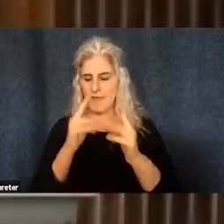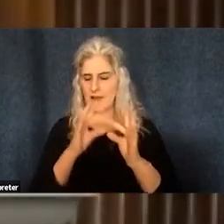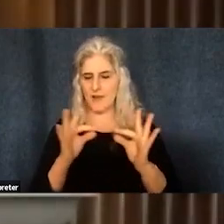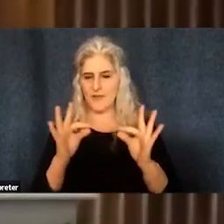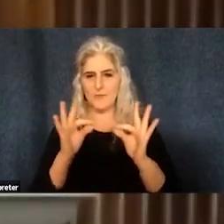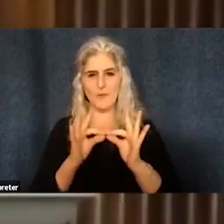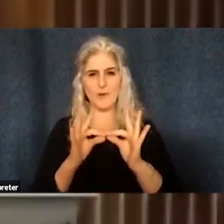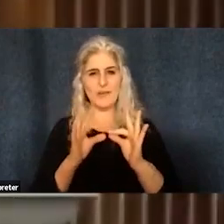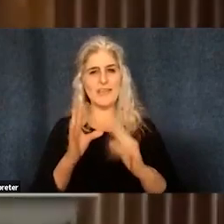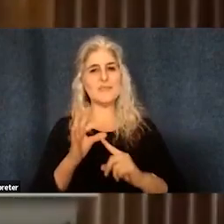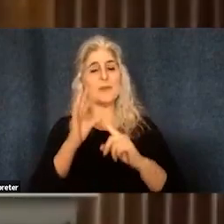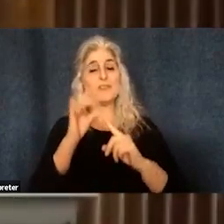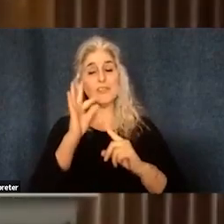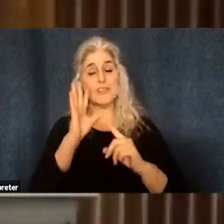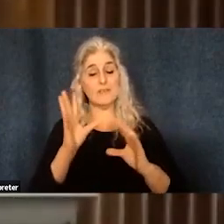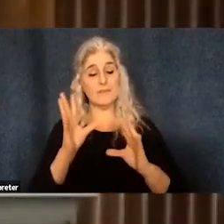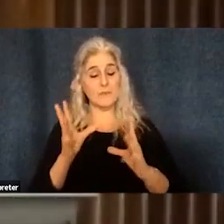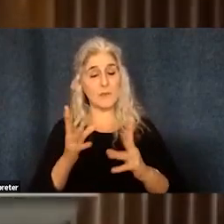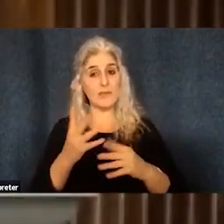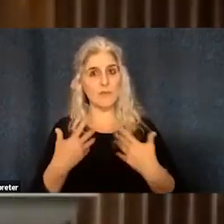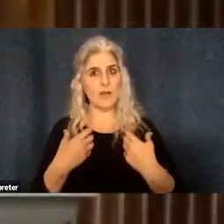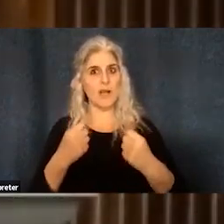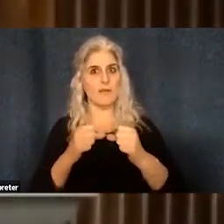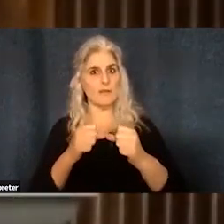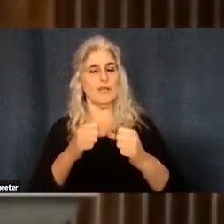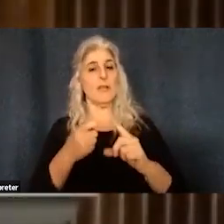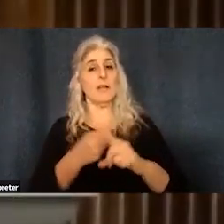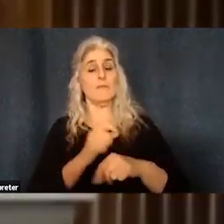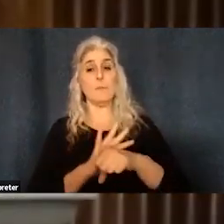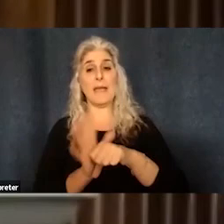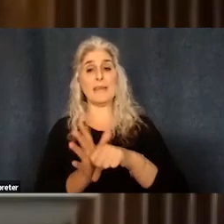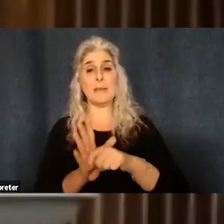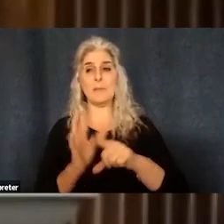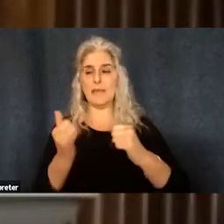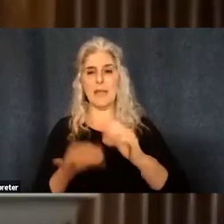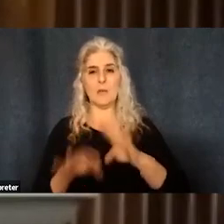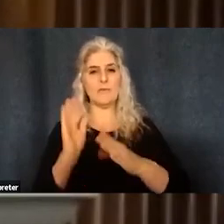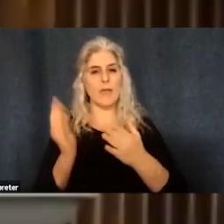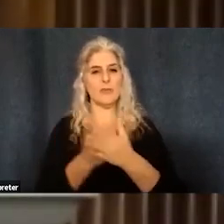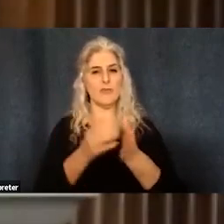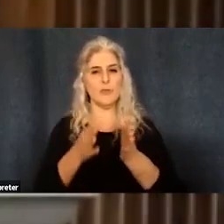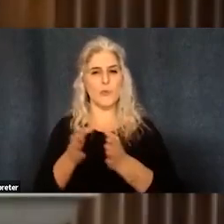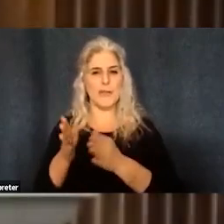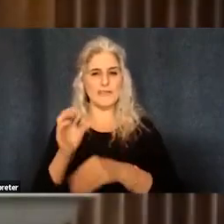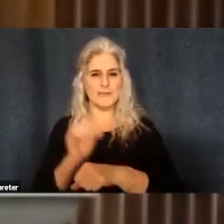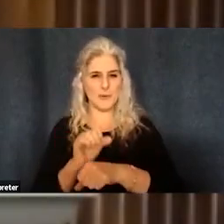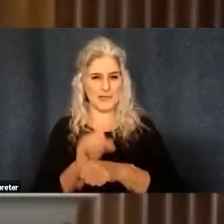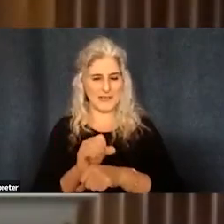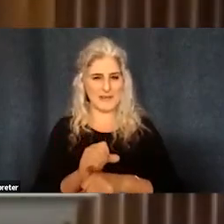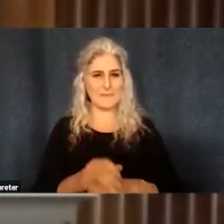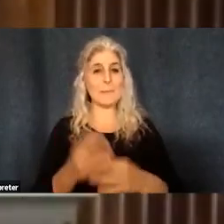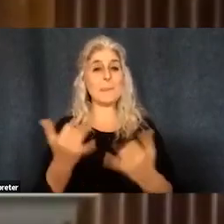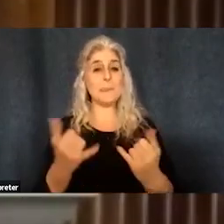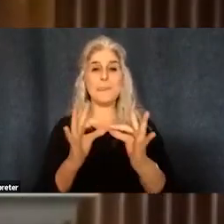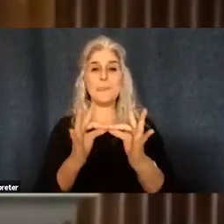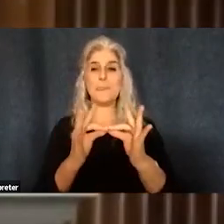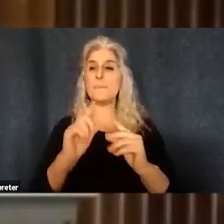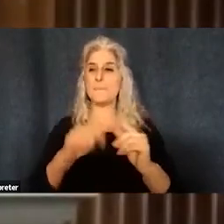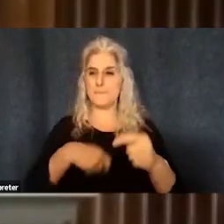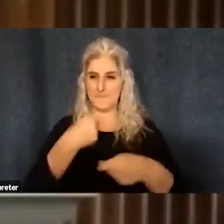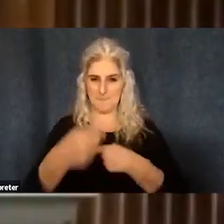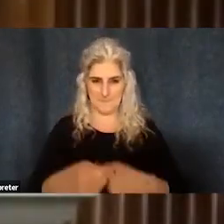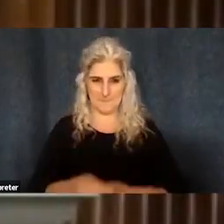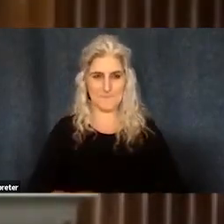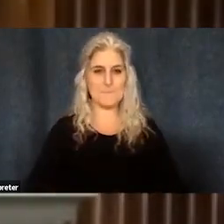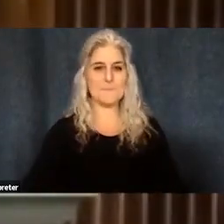as we move forward in the recovery from the pandemic and have new ways of working. It's especially significant that we heard from leaders from